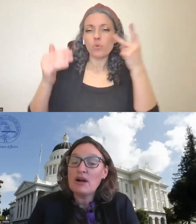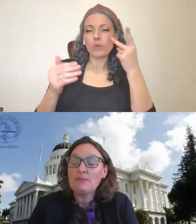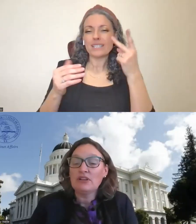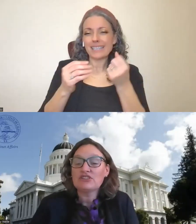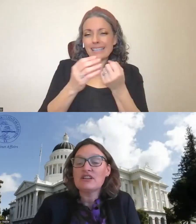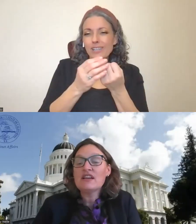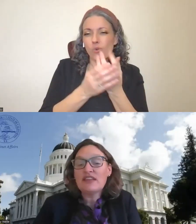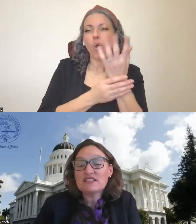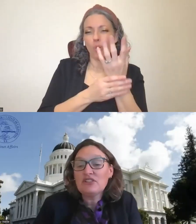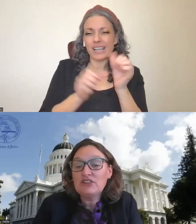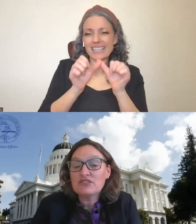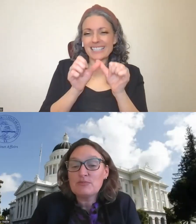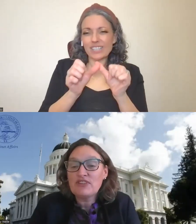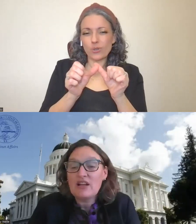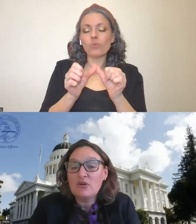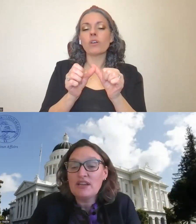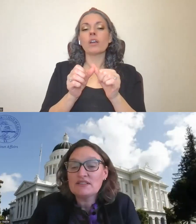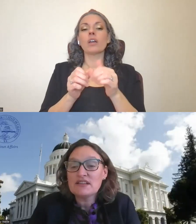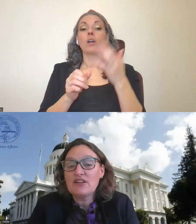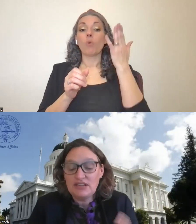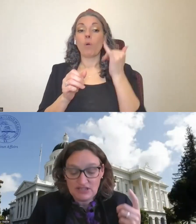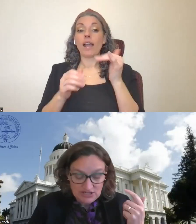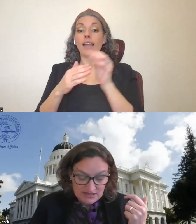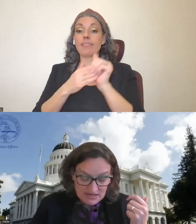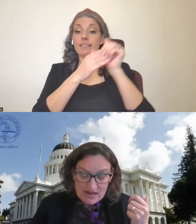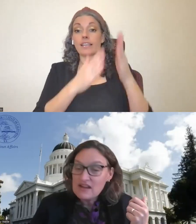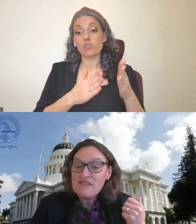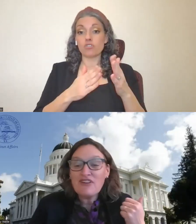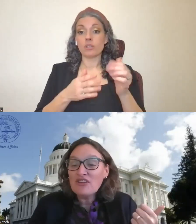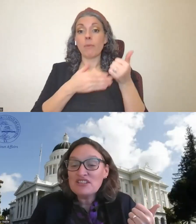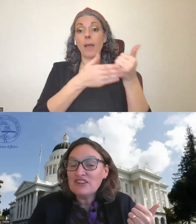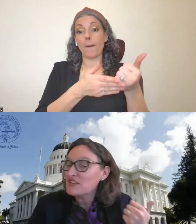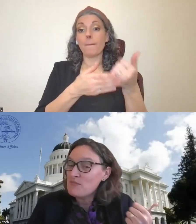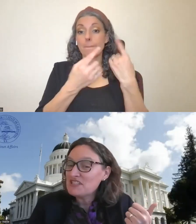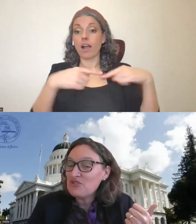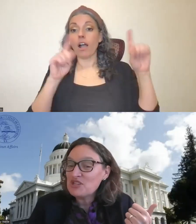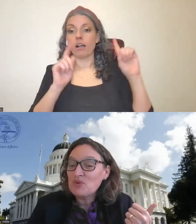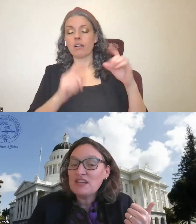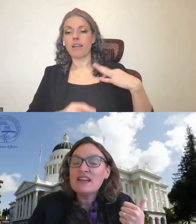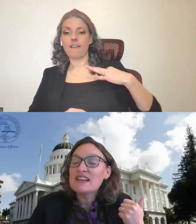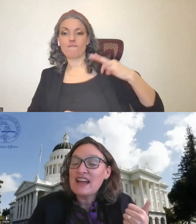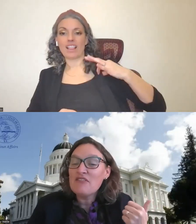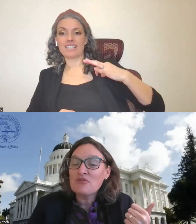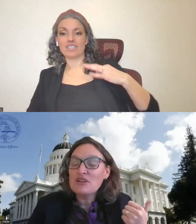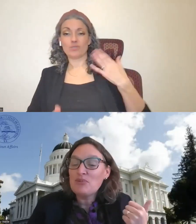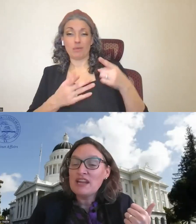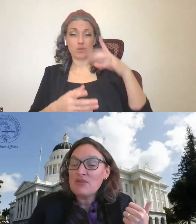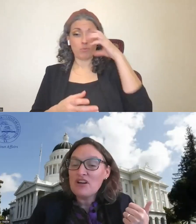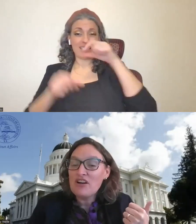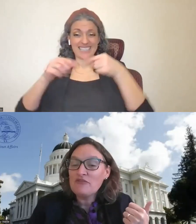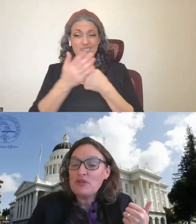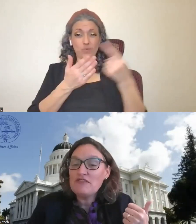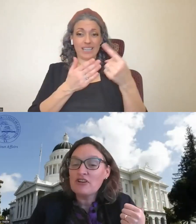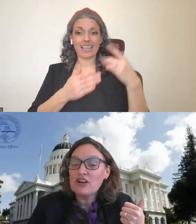priority population, thanks to the leadership of Cal OES and Cal HHS. Volunteers, if you missed it this week, California put